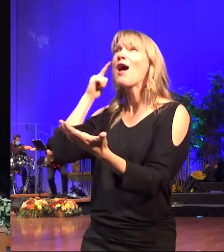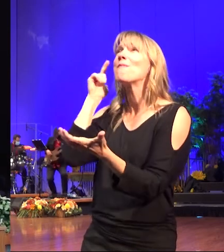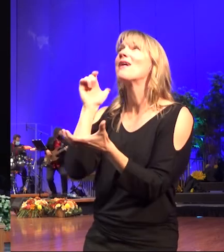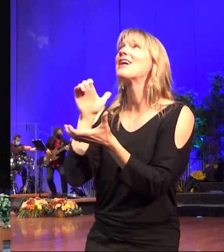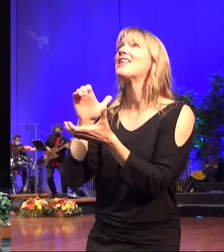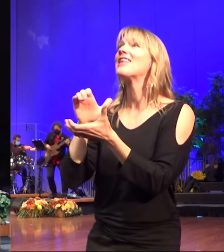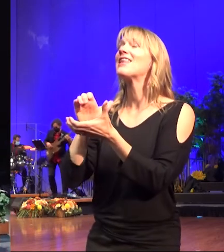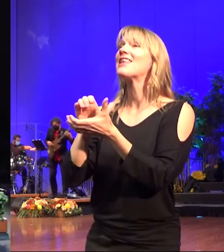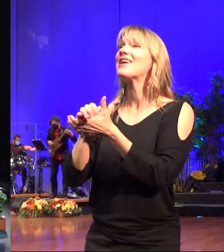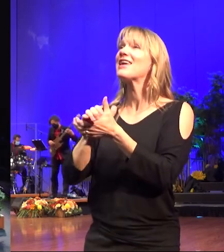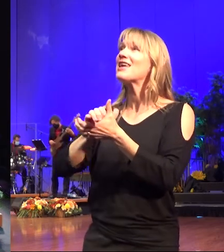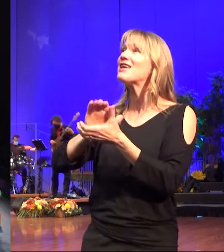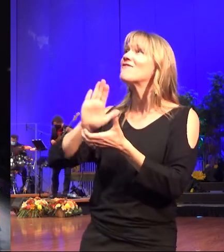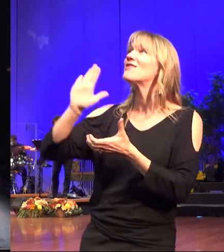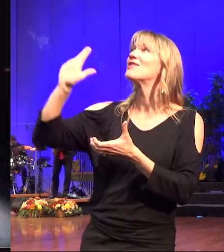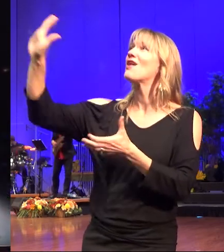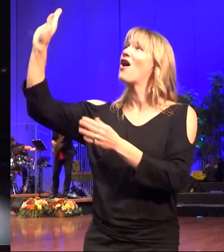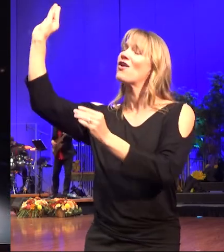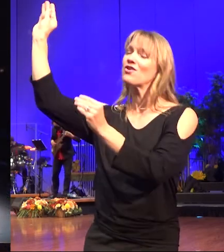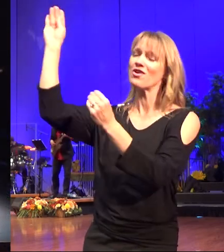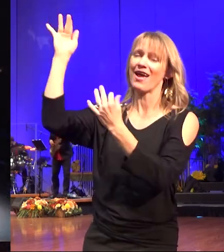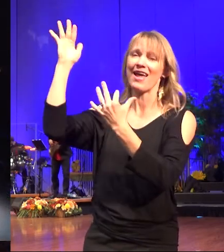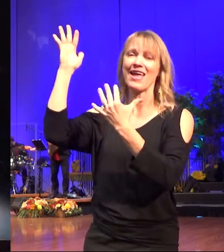goodness. I believe in your